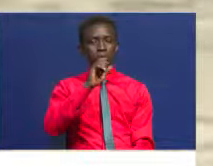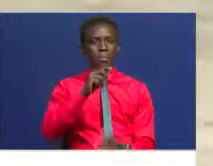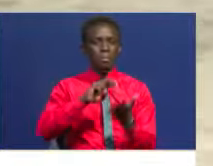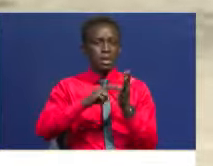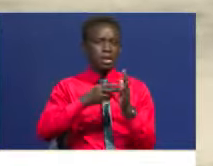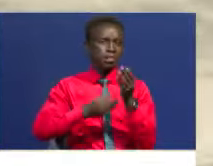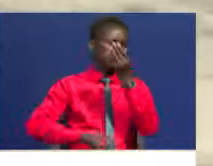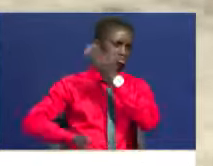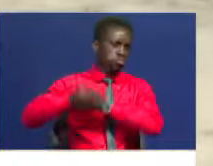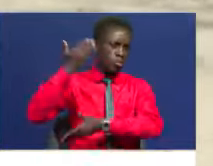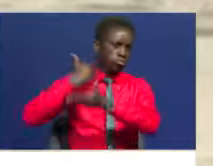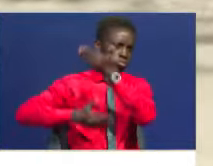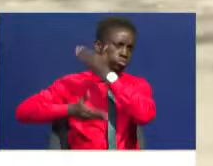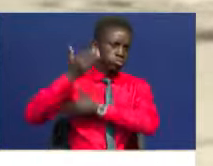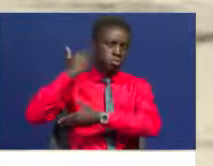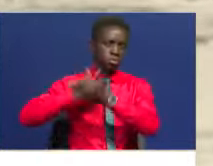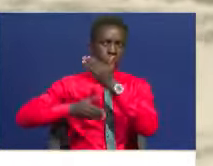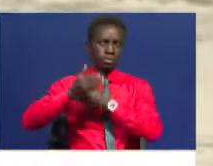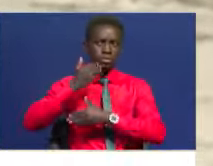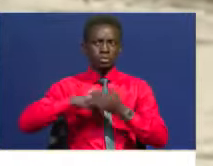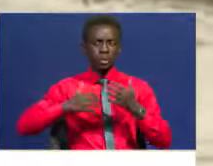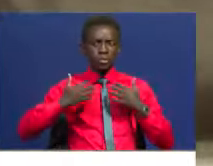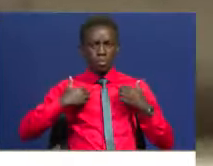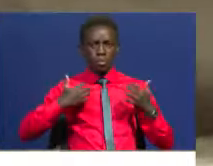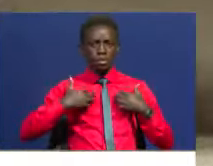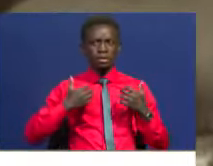and animals.